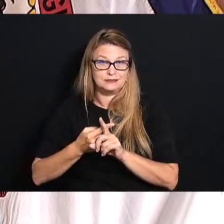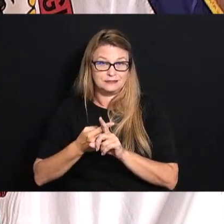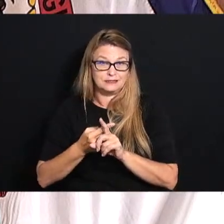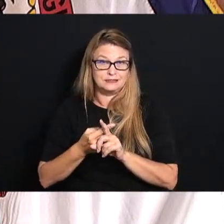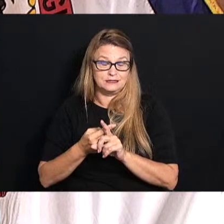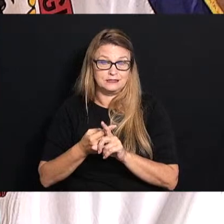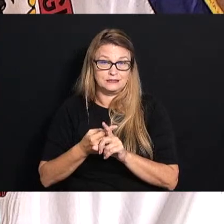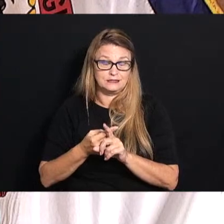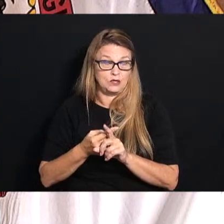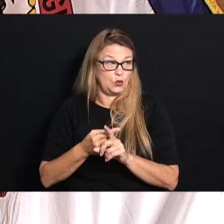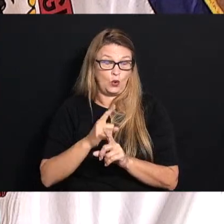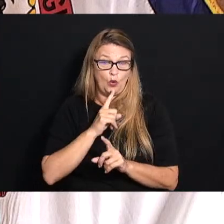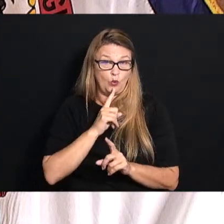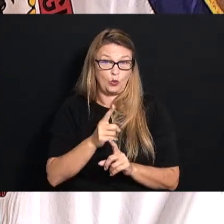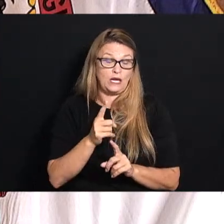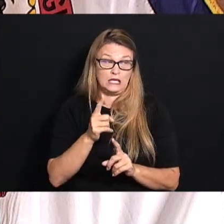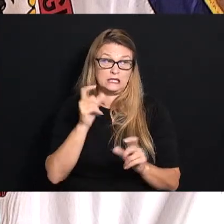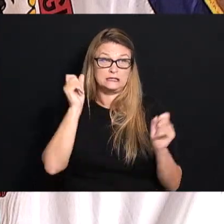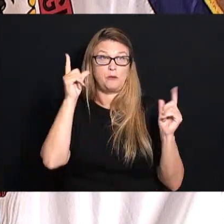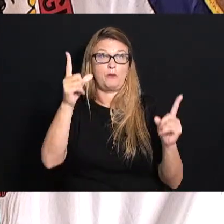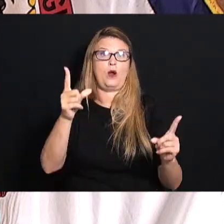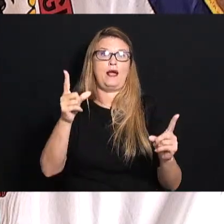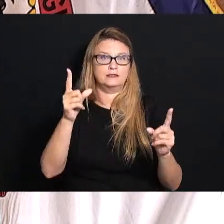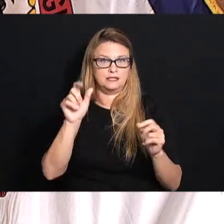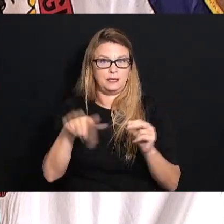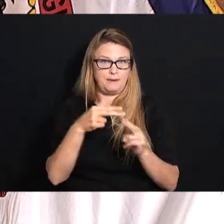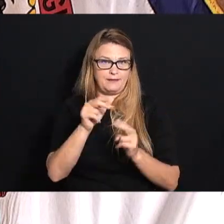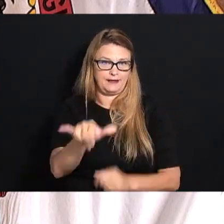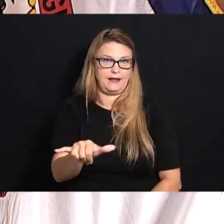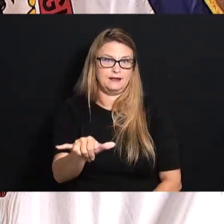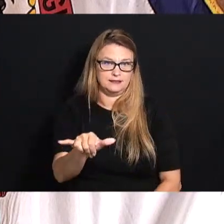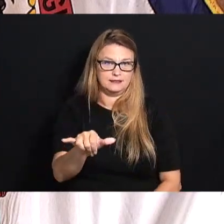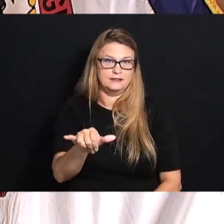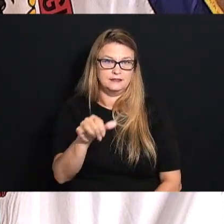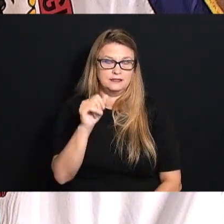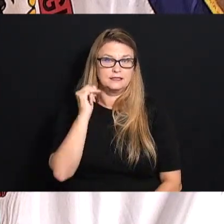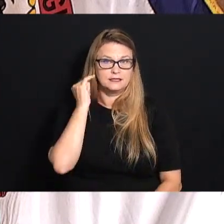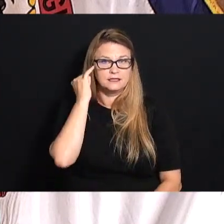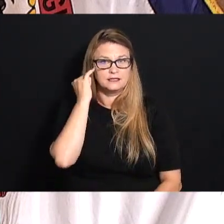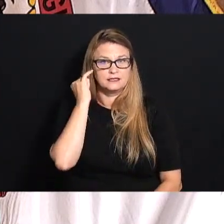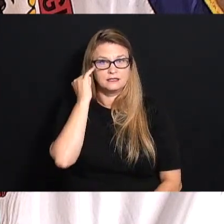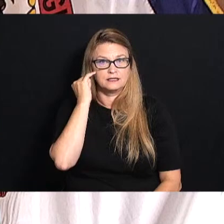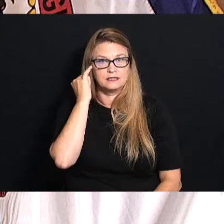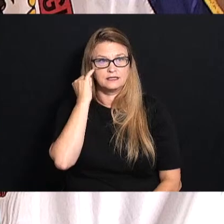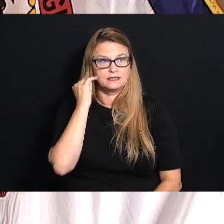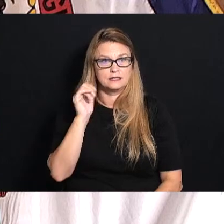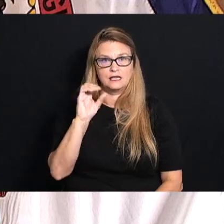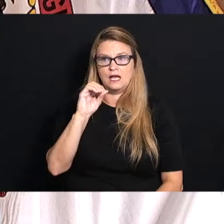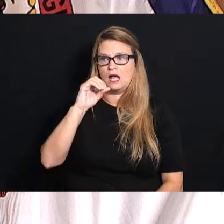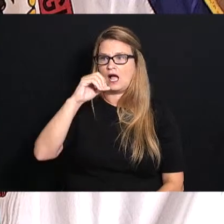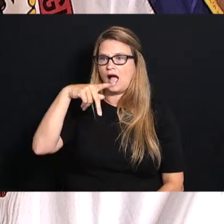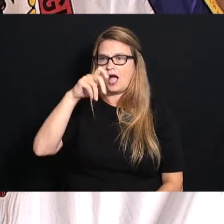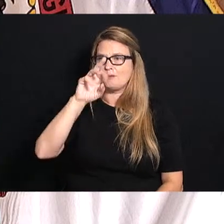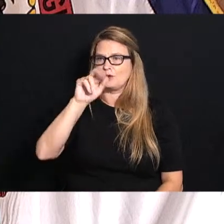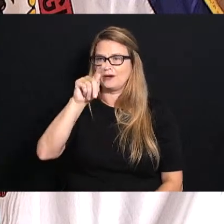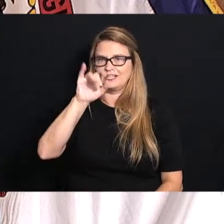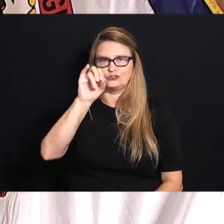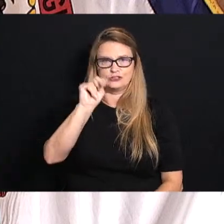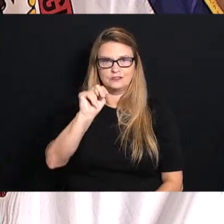Absolutely unheard of. Unheard of. You know, Operation Warp Speed, remember